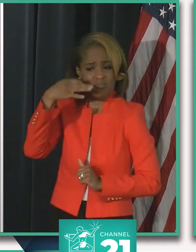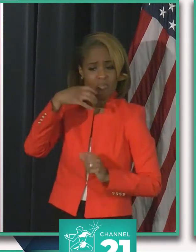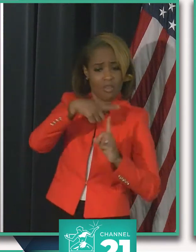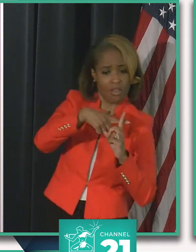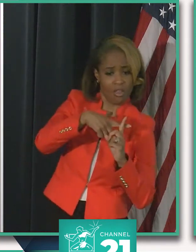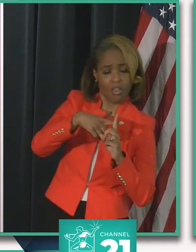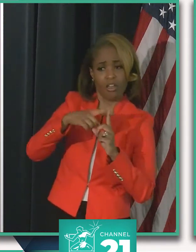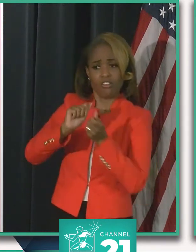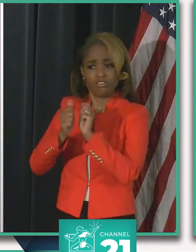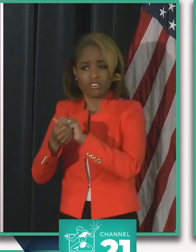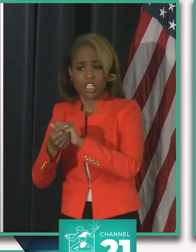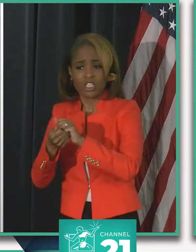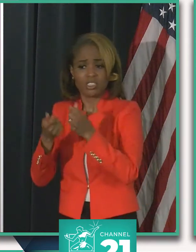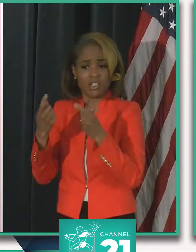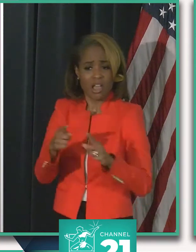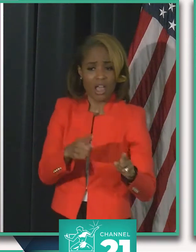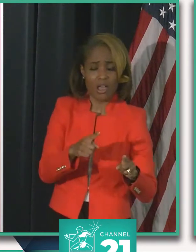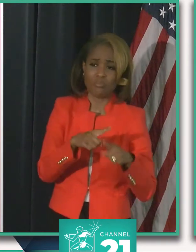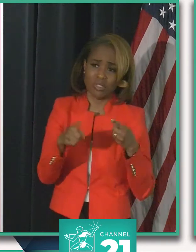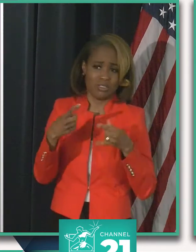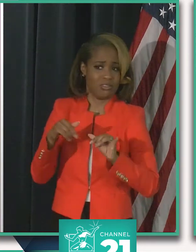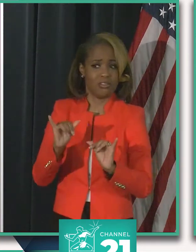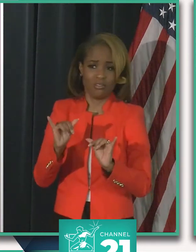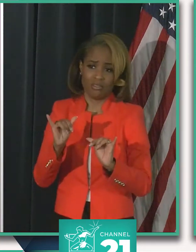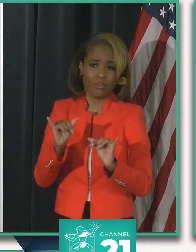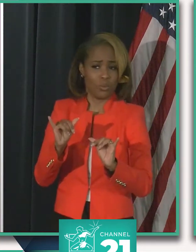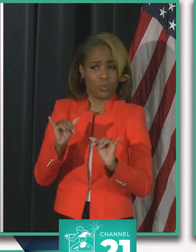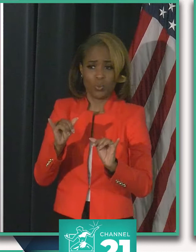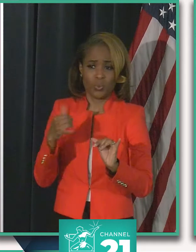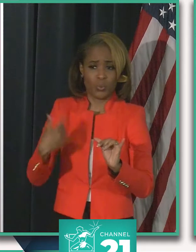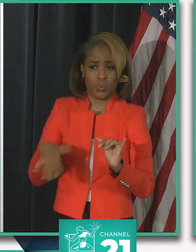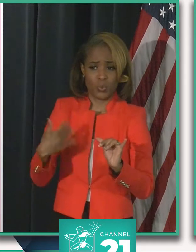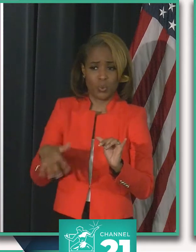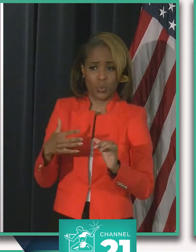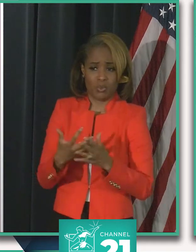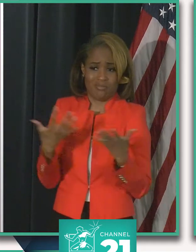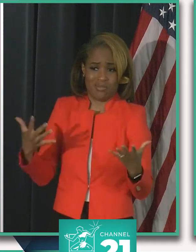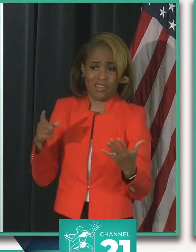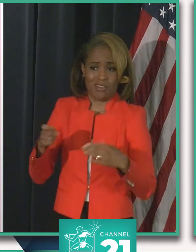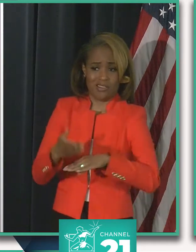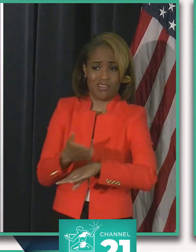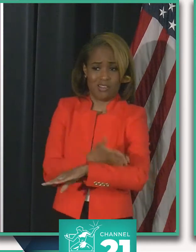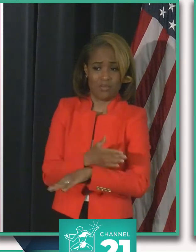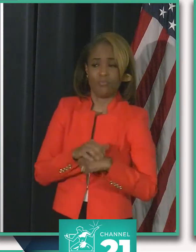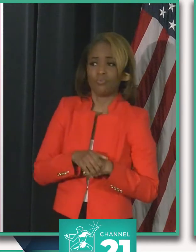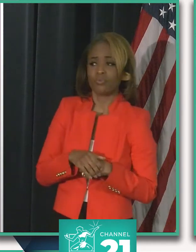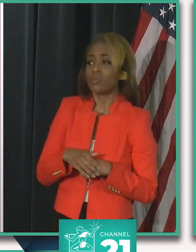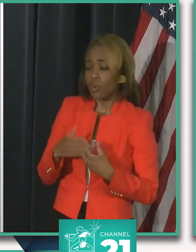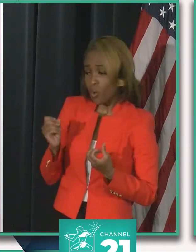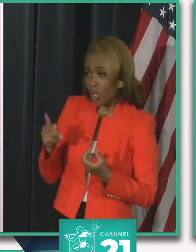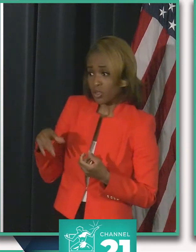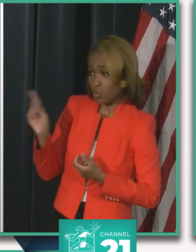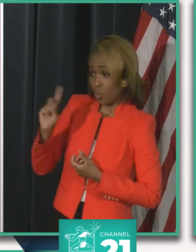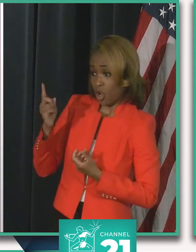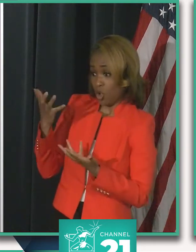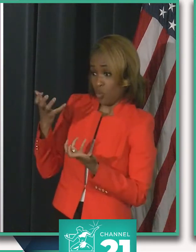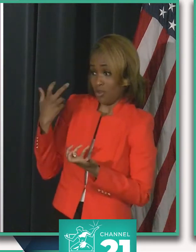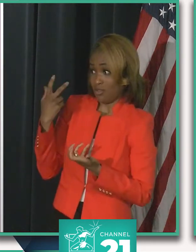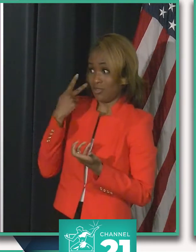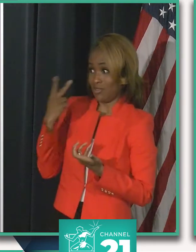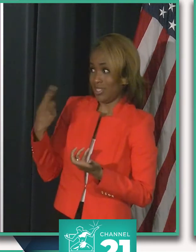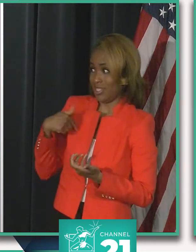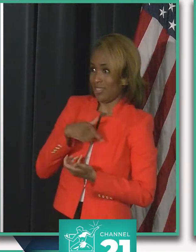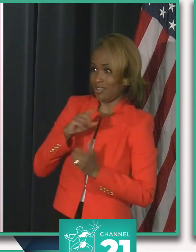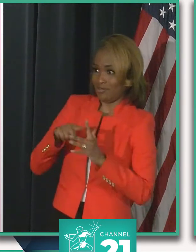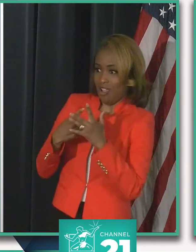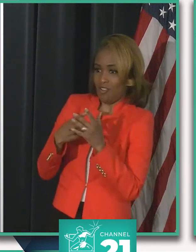the changes that have been done, but there's a lot to be desired. Where would you like to see us start? I agree with you. So